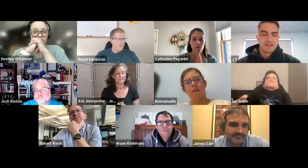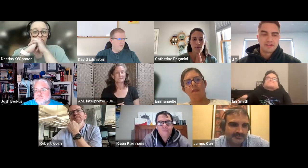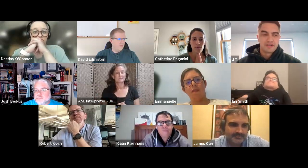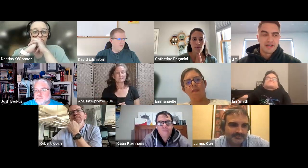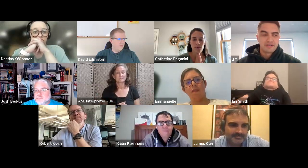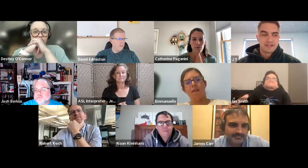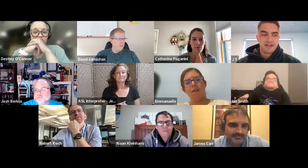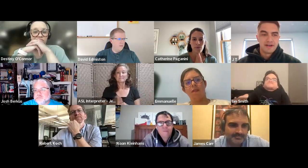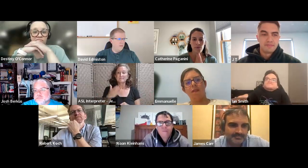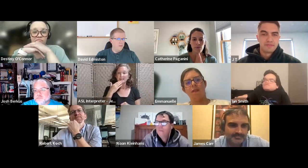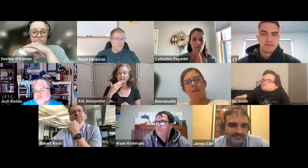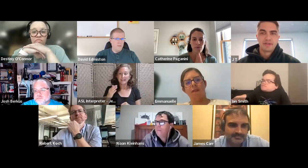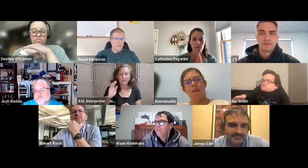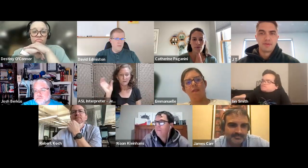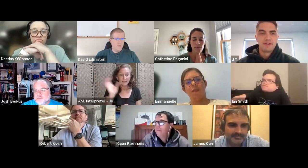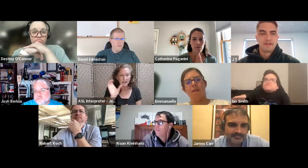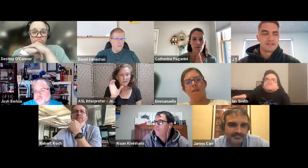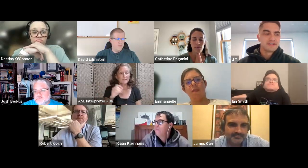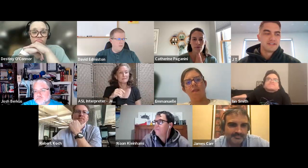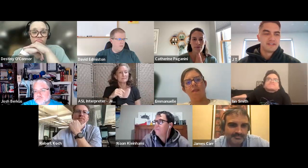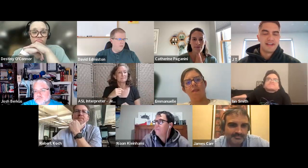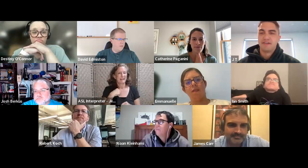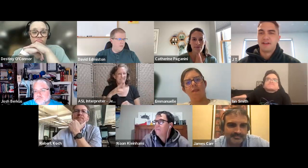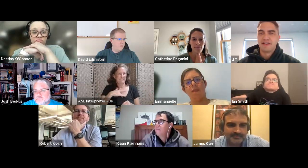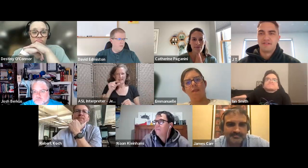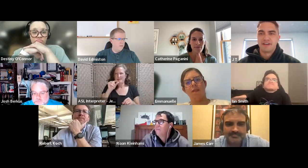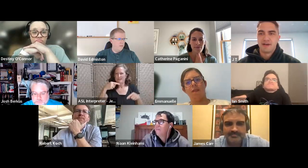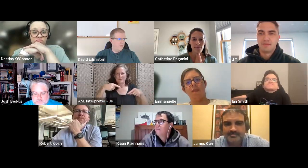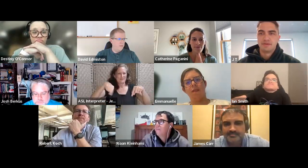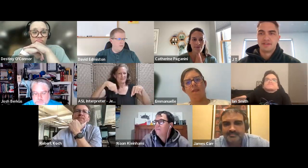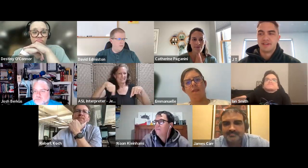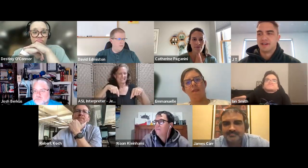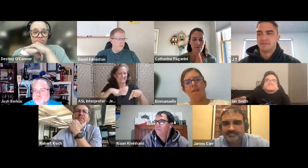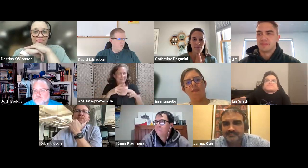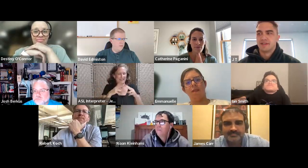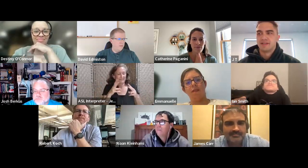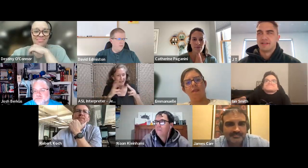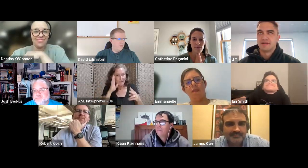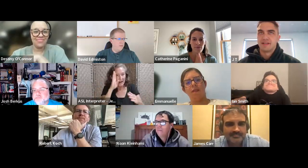Thank you for the intro, Catherine. To be honest, I'm a little bit nervous and very humbled